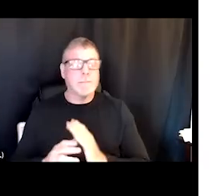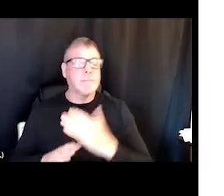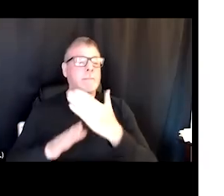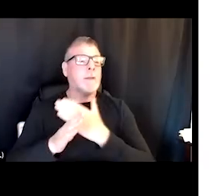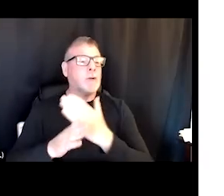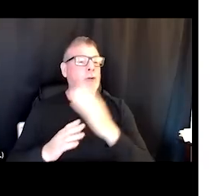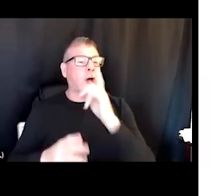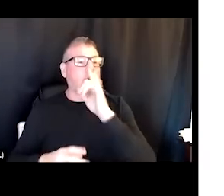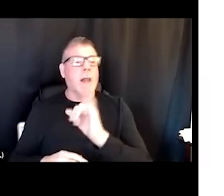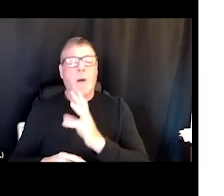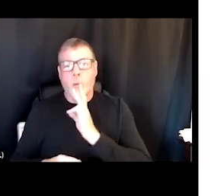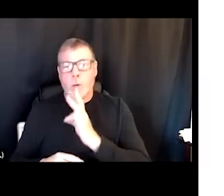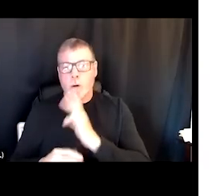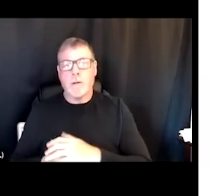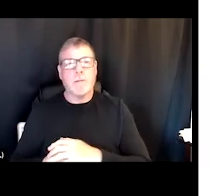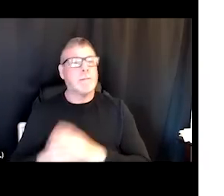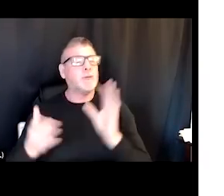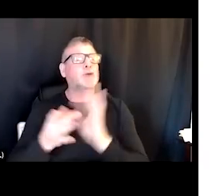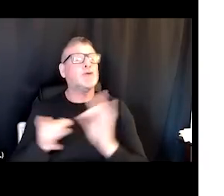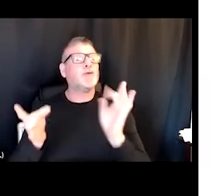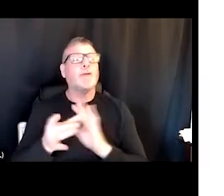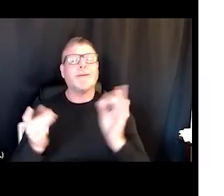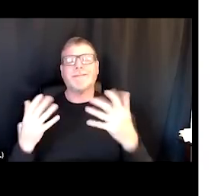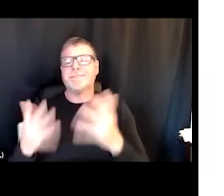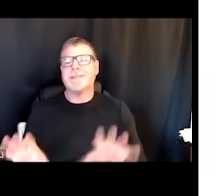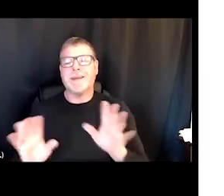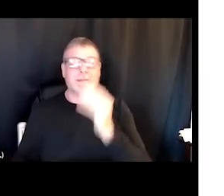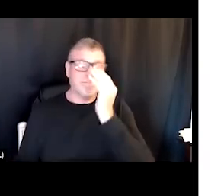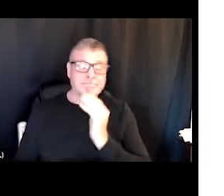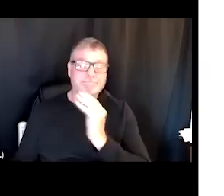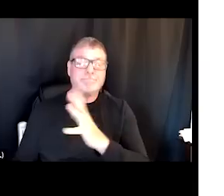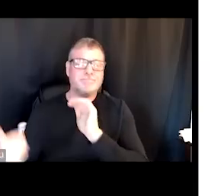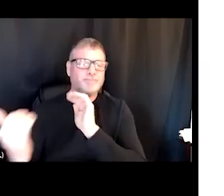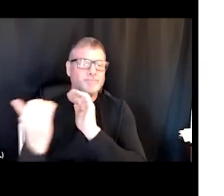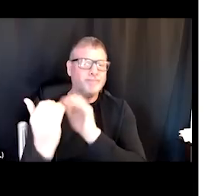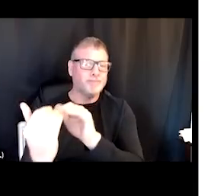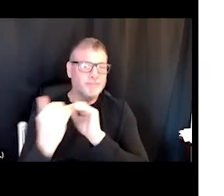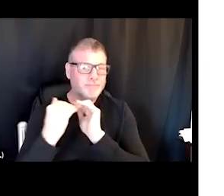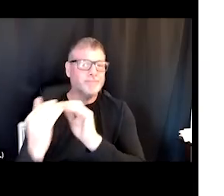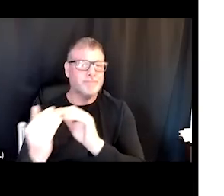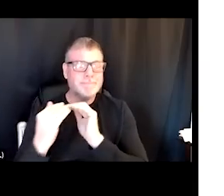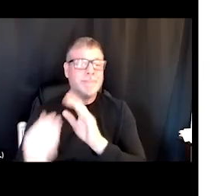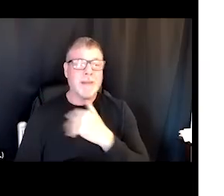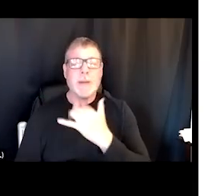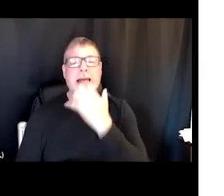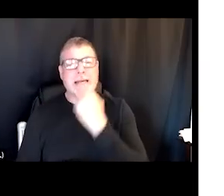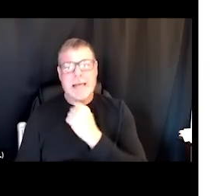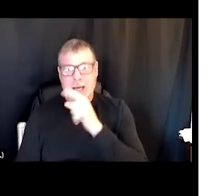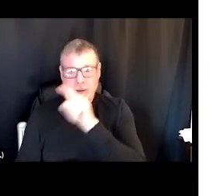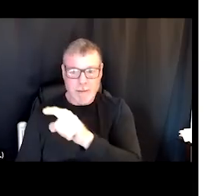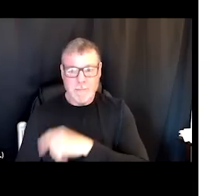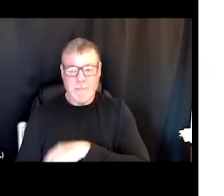stuff just like, even stories, just letting them know that we're there because we care about them and